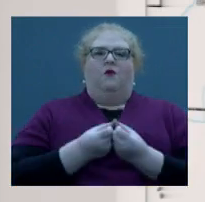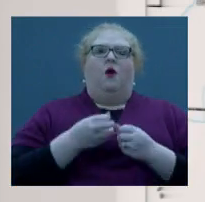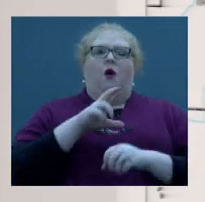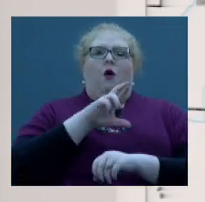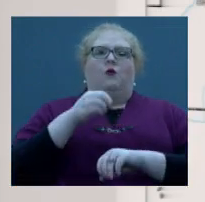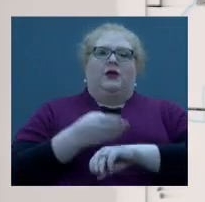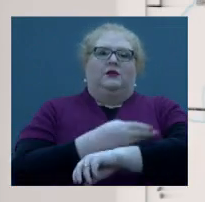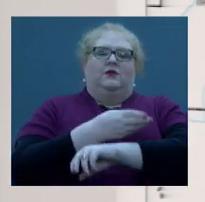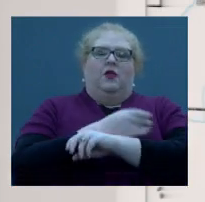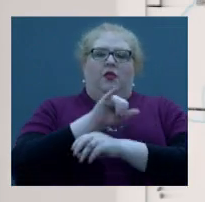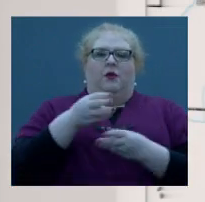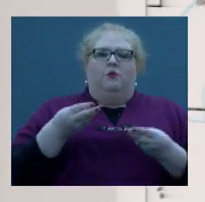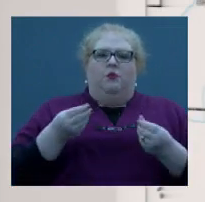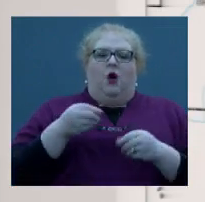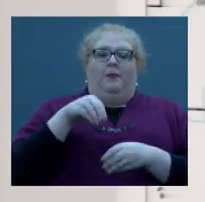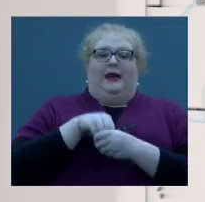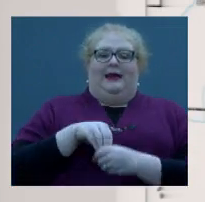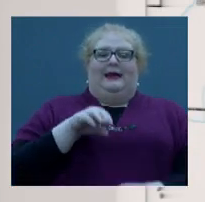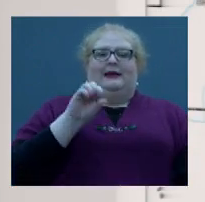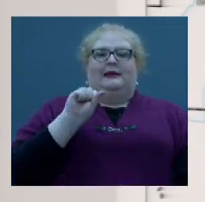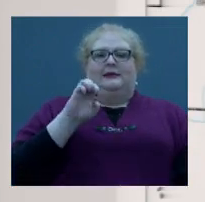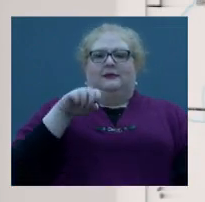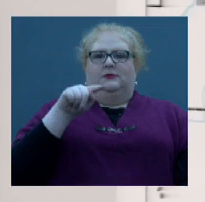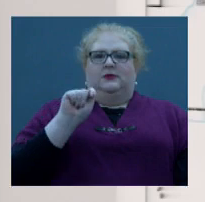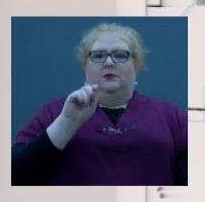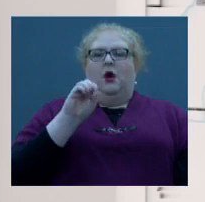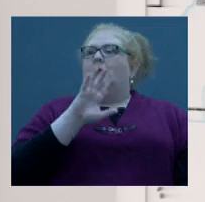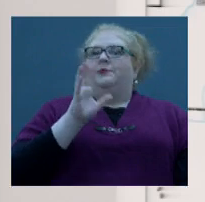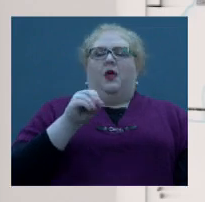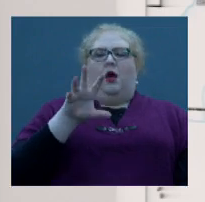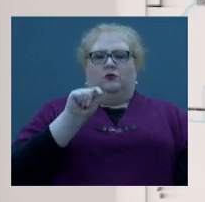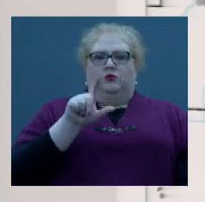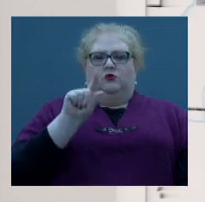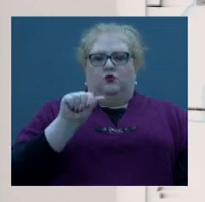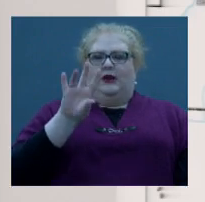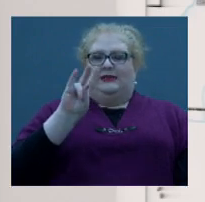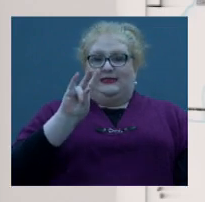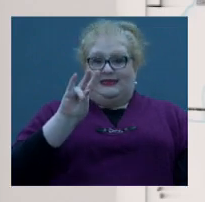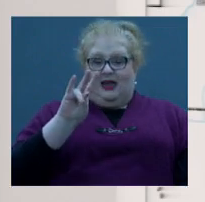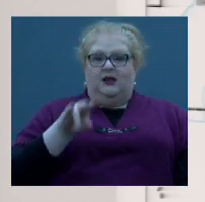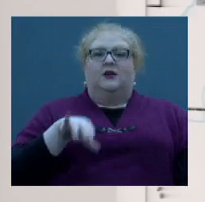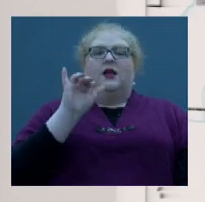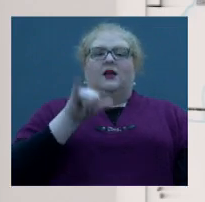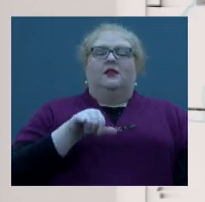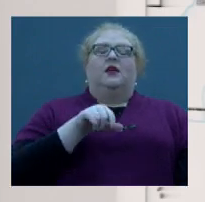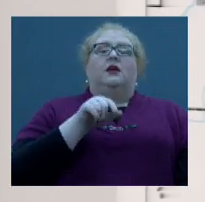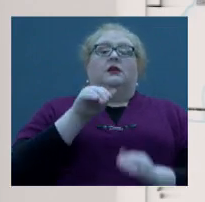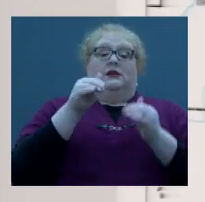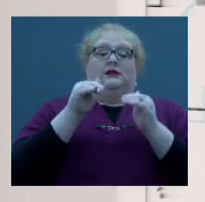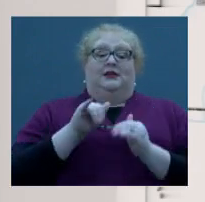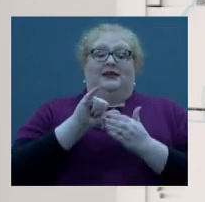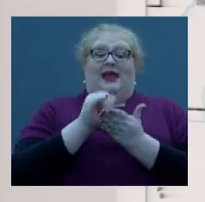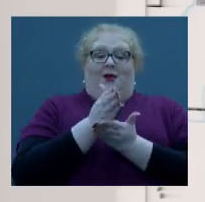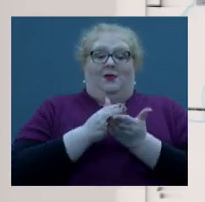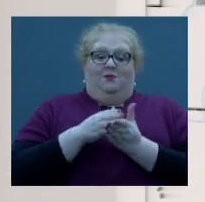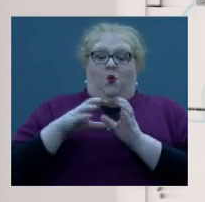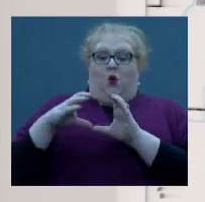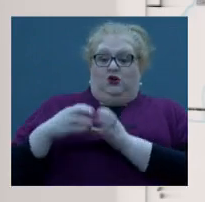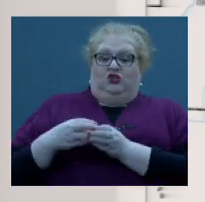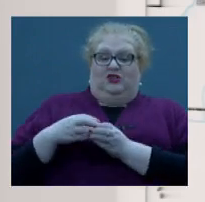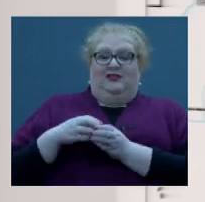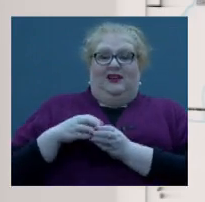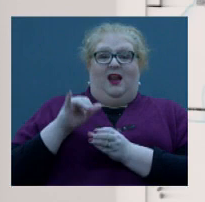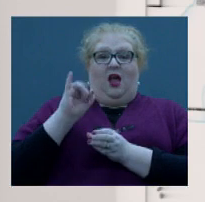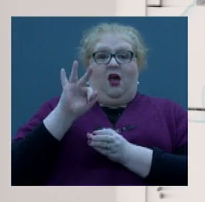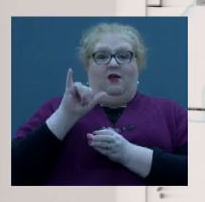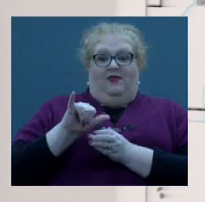September 2016. This plan indicated the northern portion of 27.25 acres was to contain single-family detached